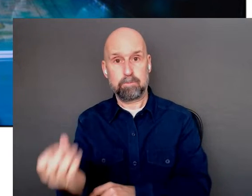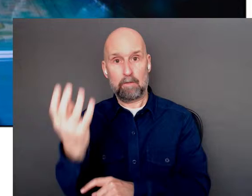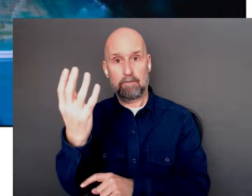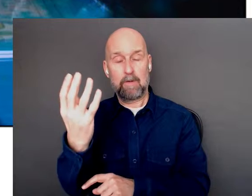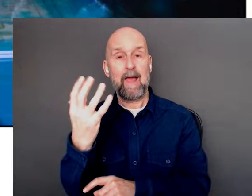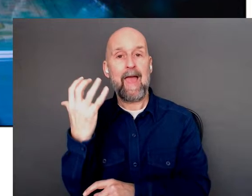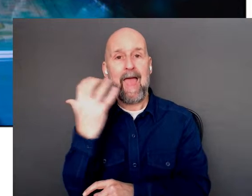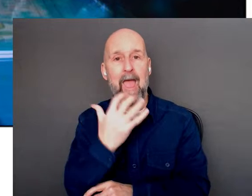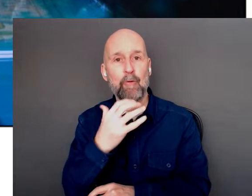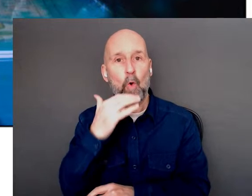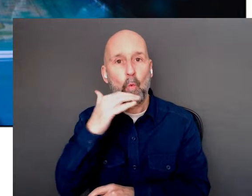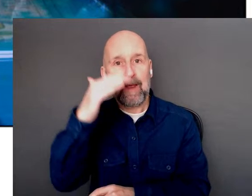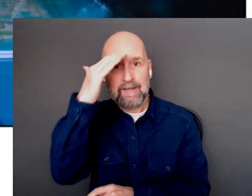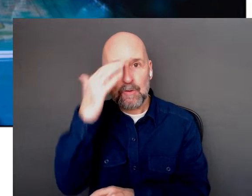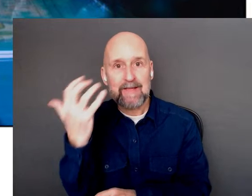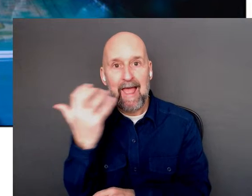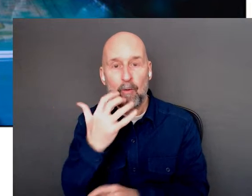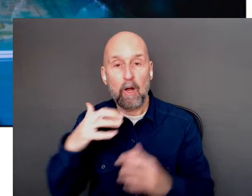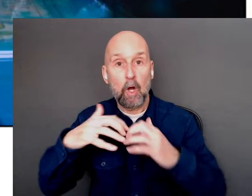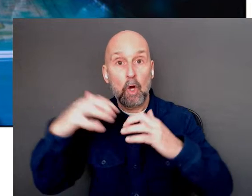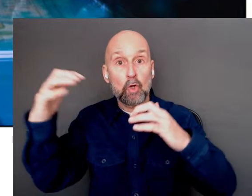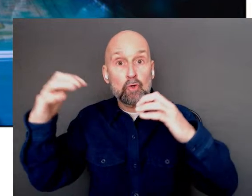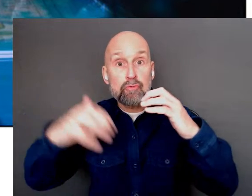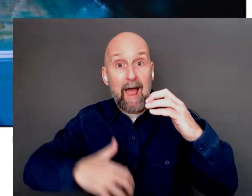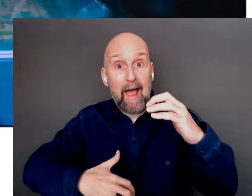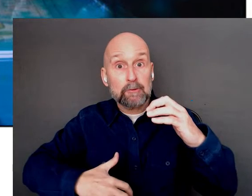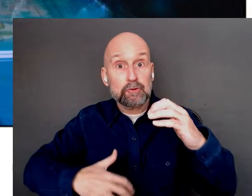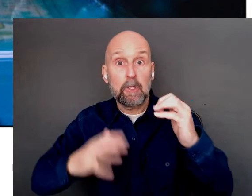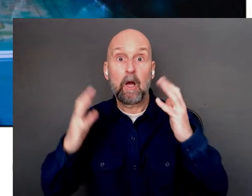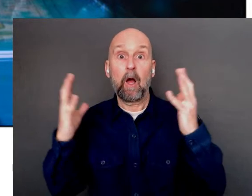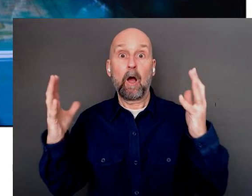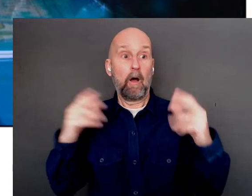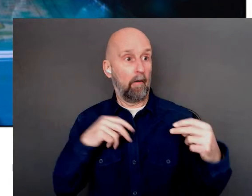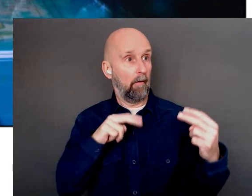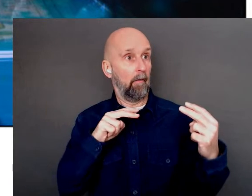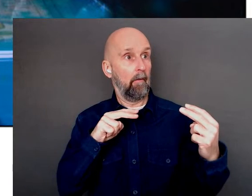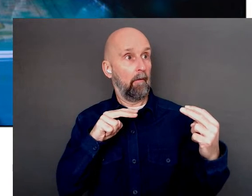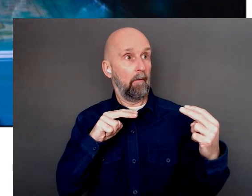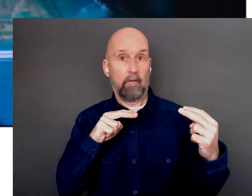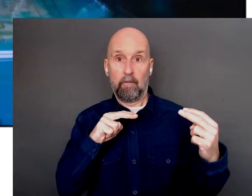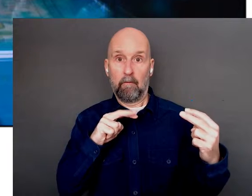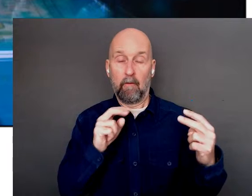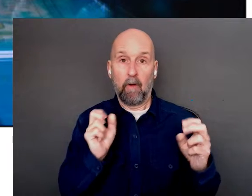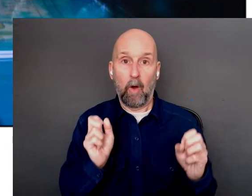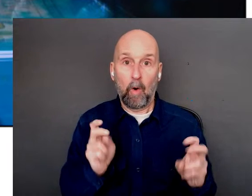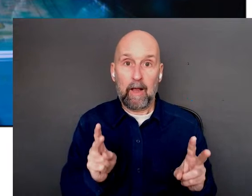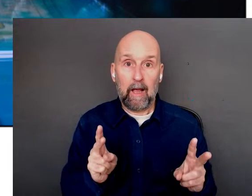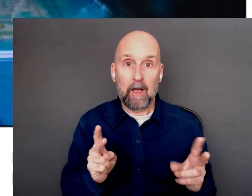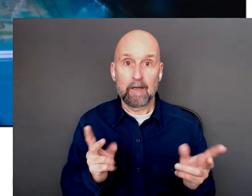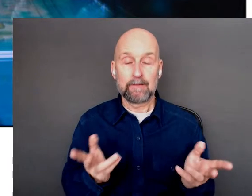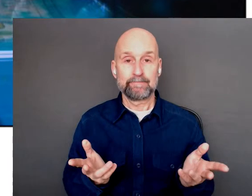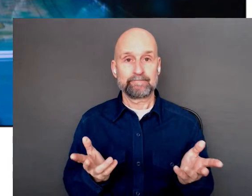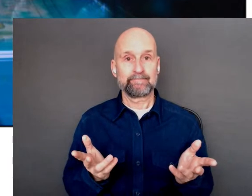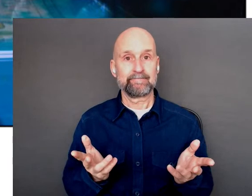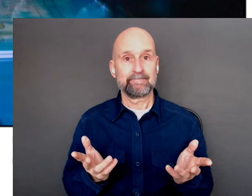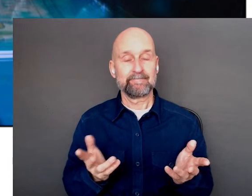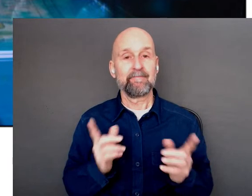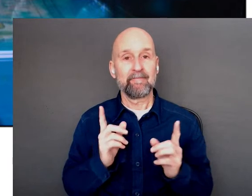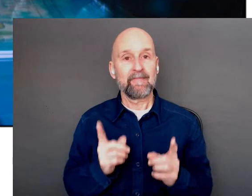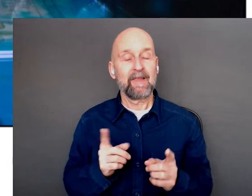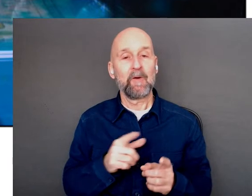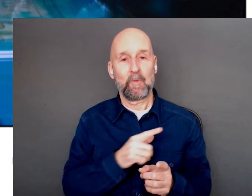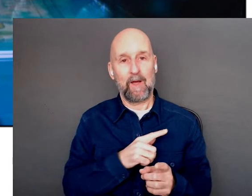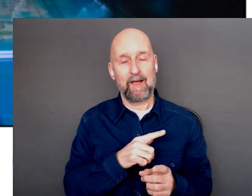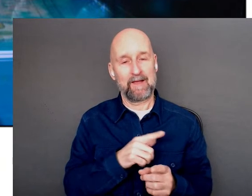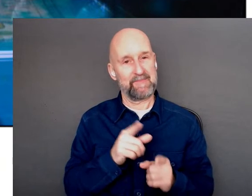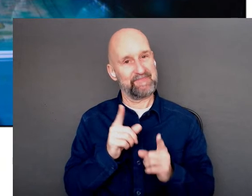everything crash. And then we look at ourselves and we're like, oh, okay. So, but all this to say that like you